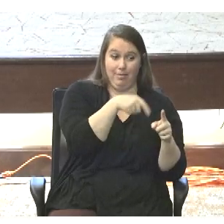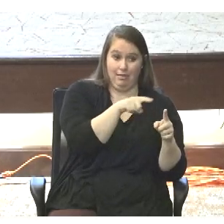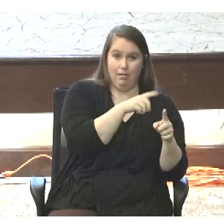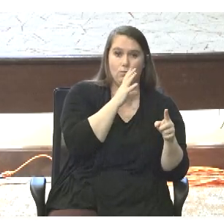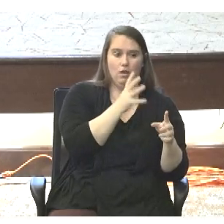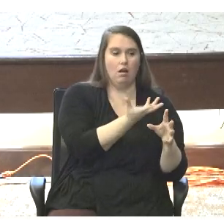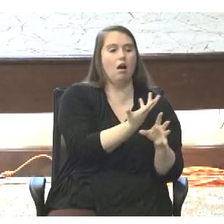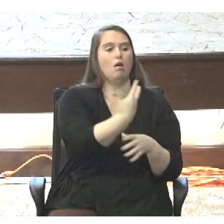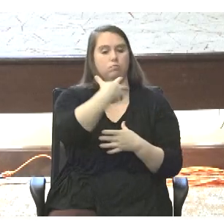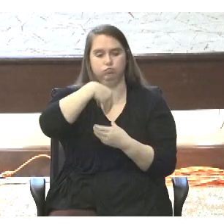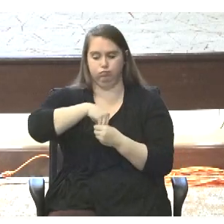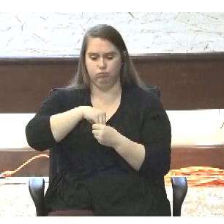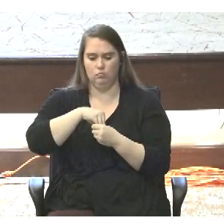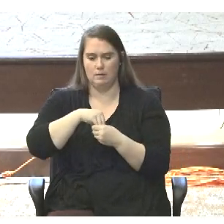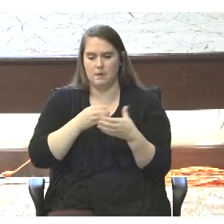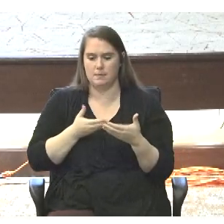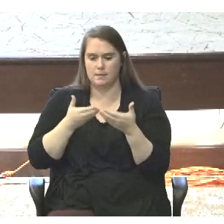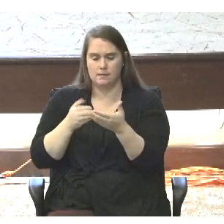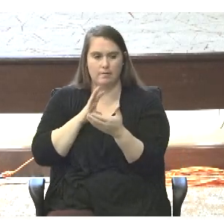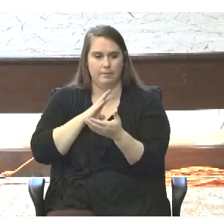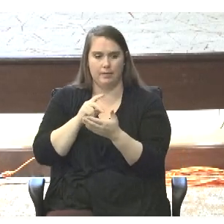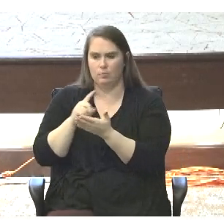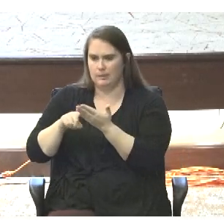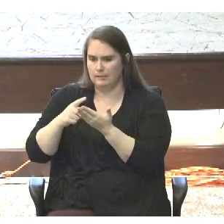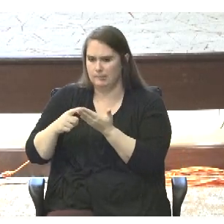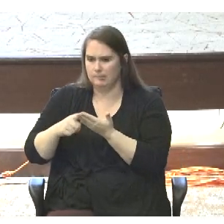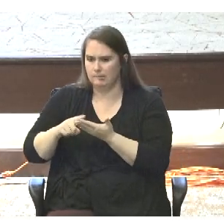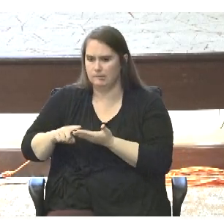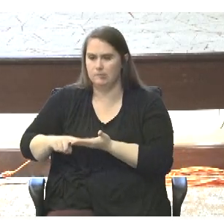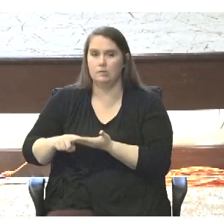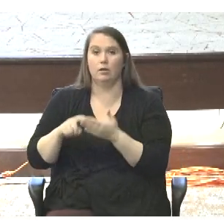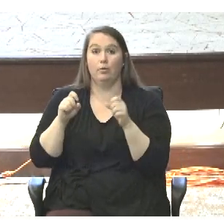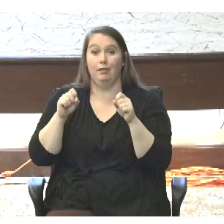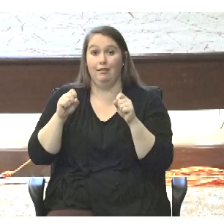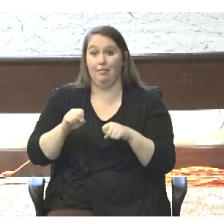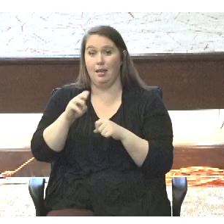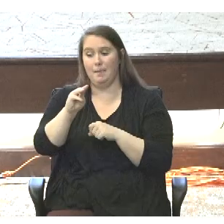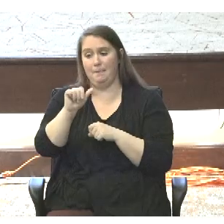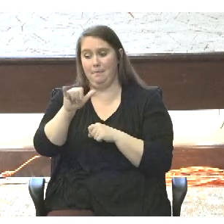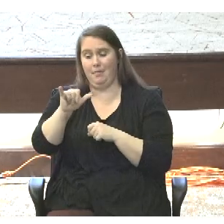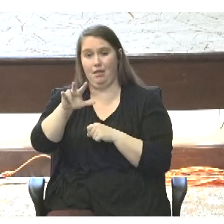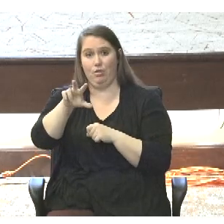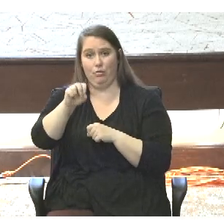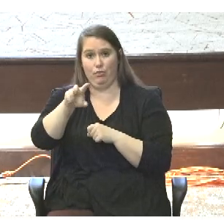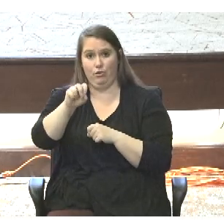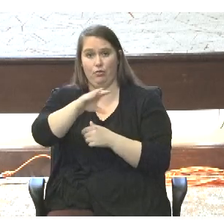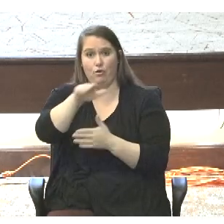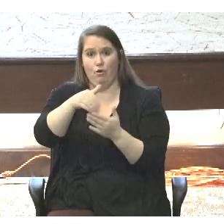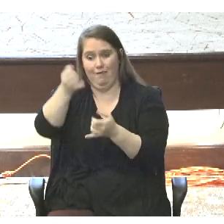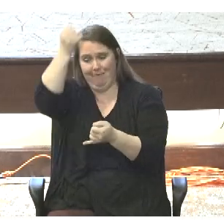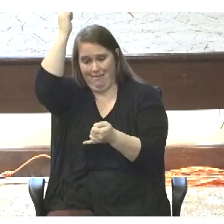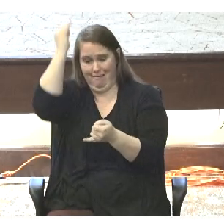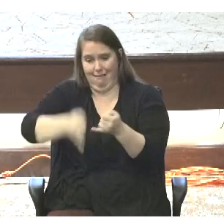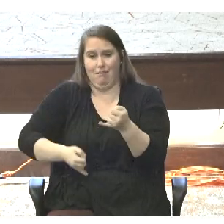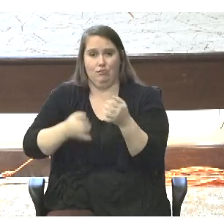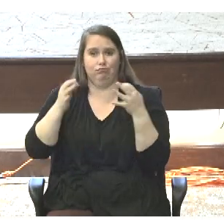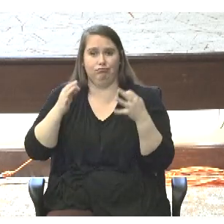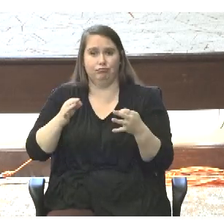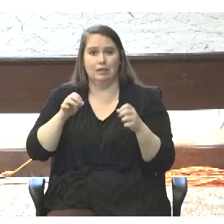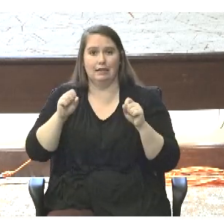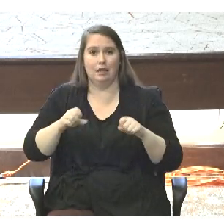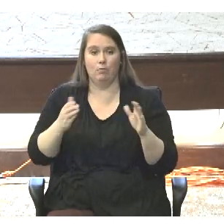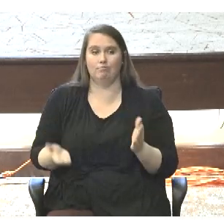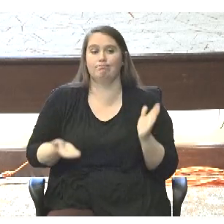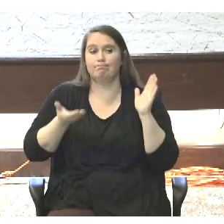CVB team, so that our goal can be May 30th, brand guidelines are finalized, and we can